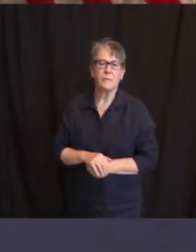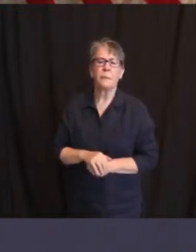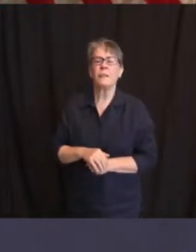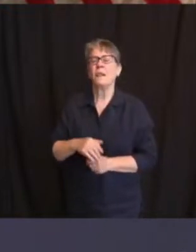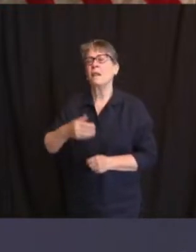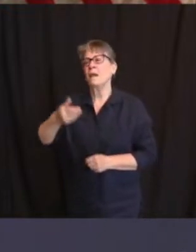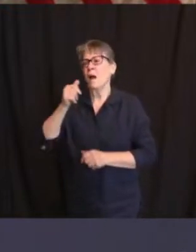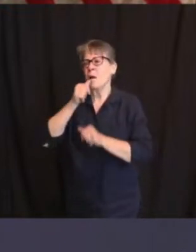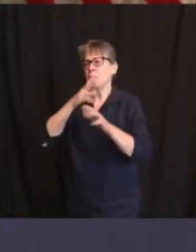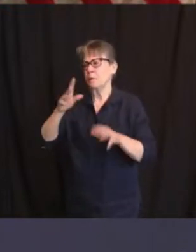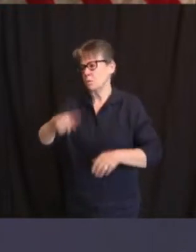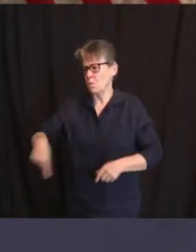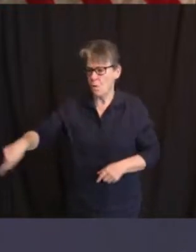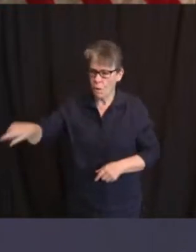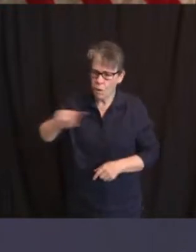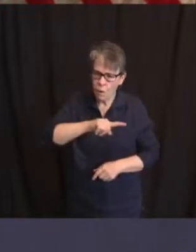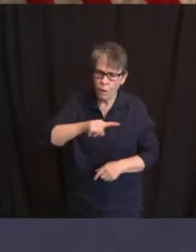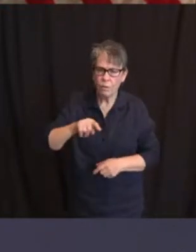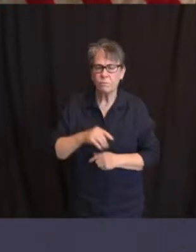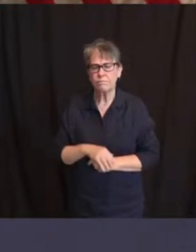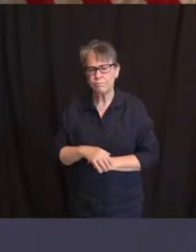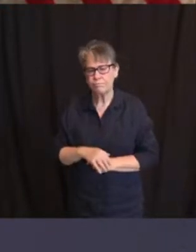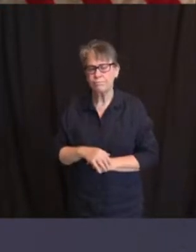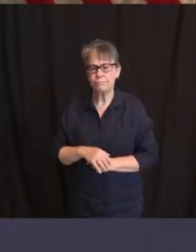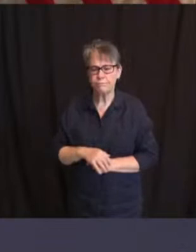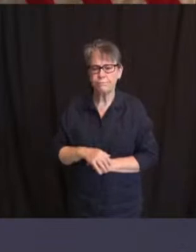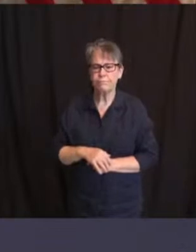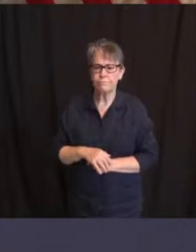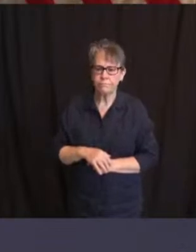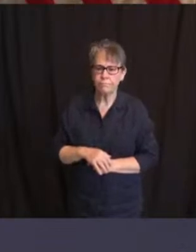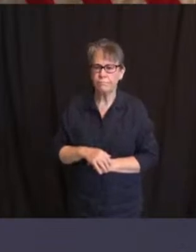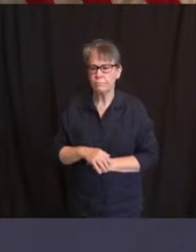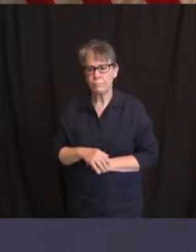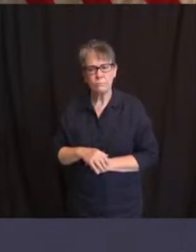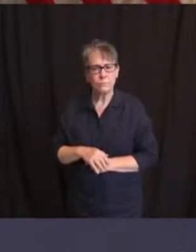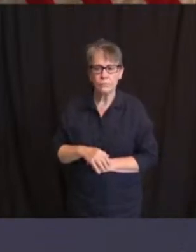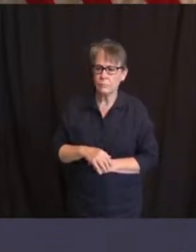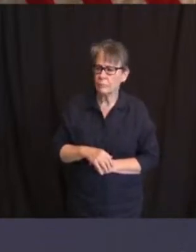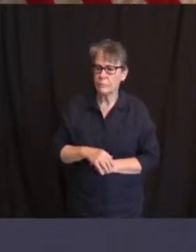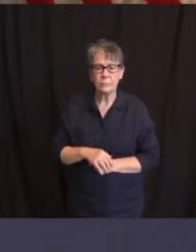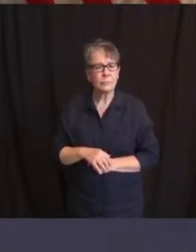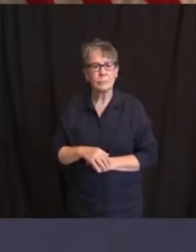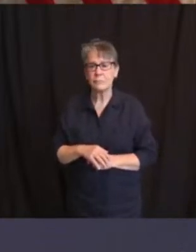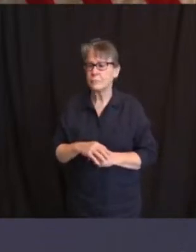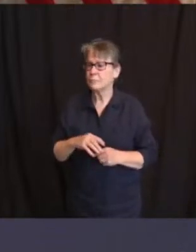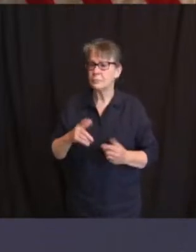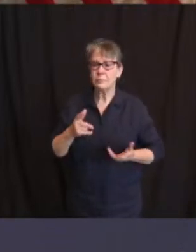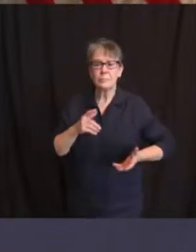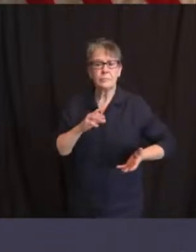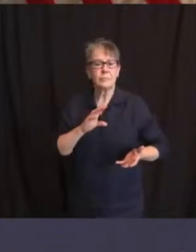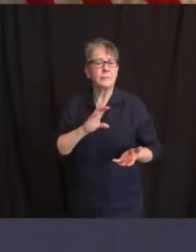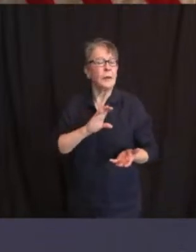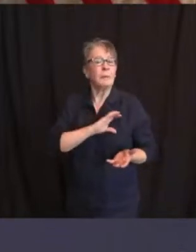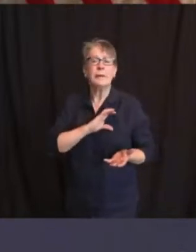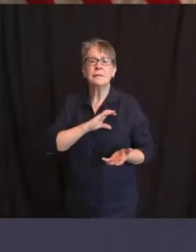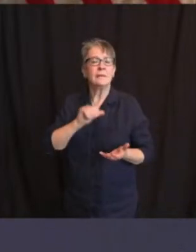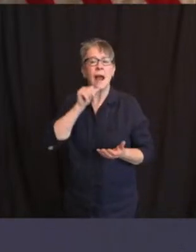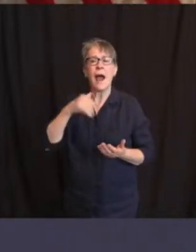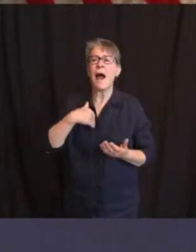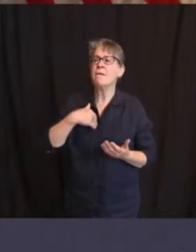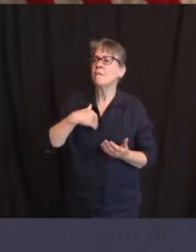and we remember. But it's not optional as to whether or not you answer the bell. You answer the bell every single time